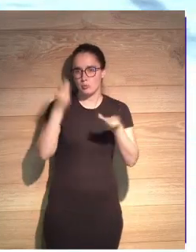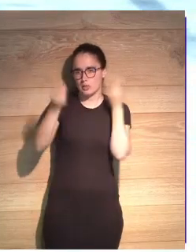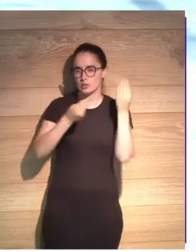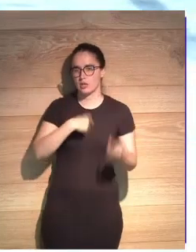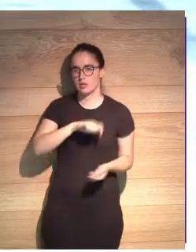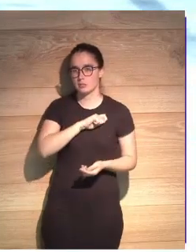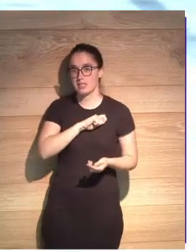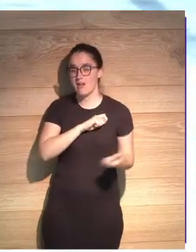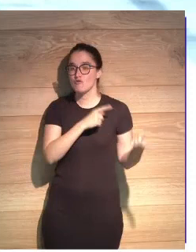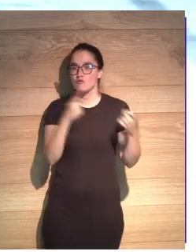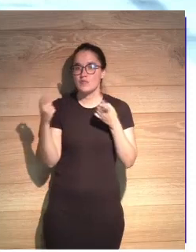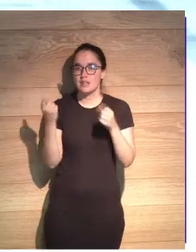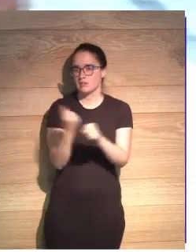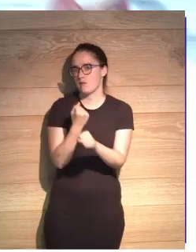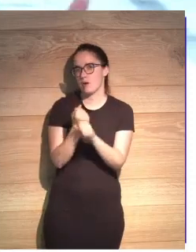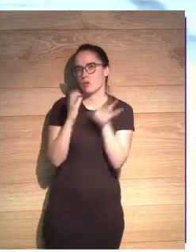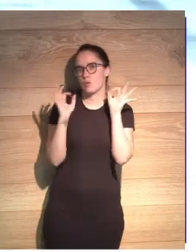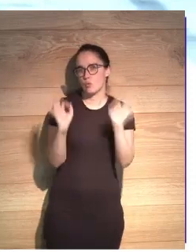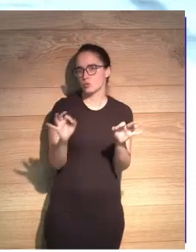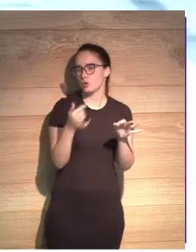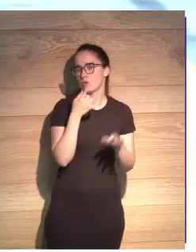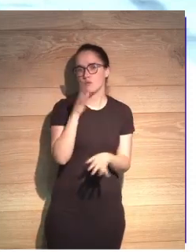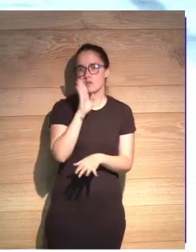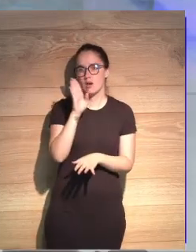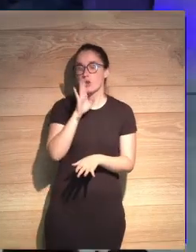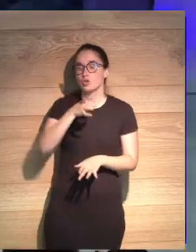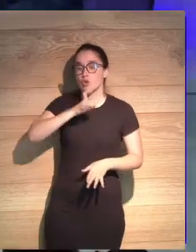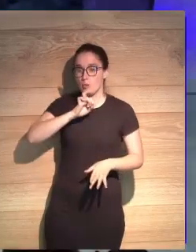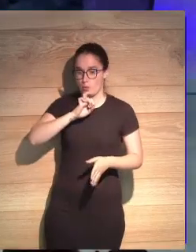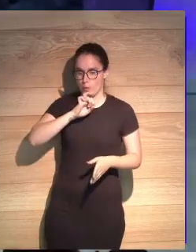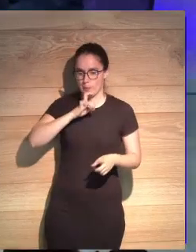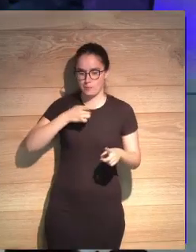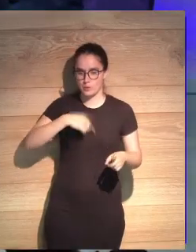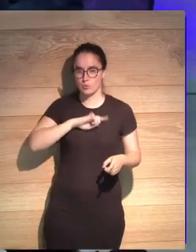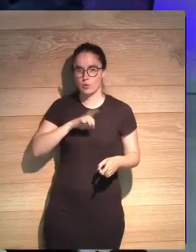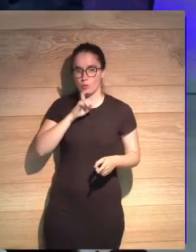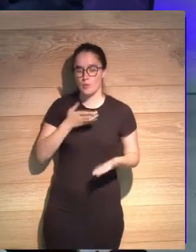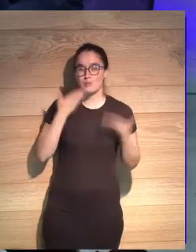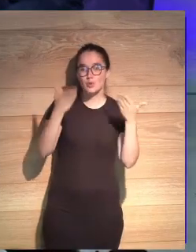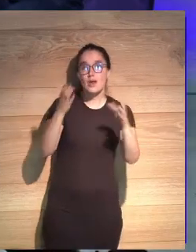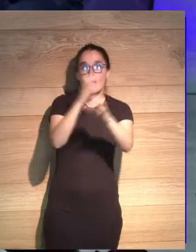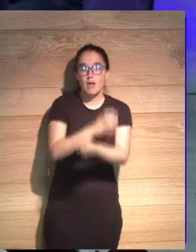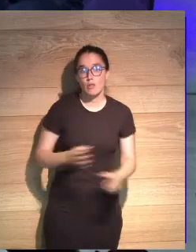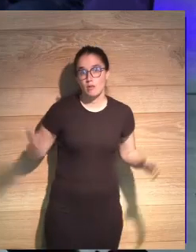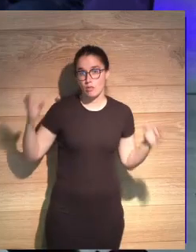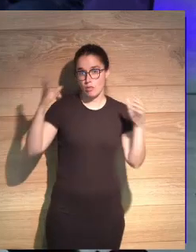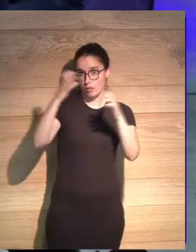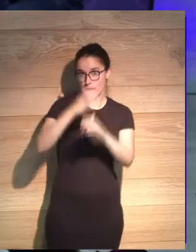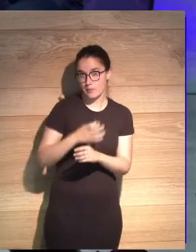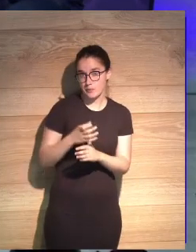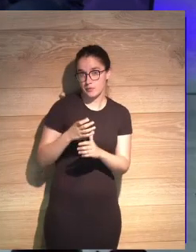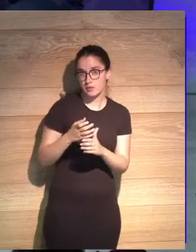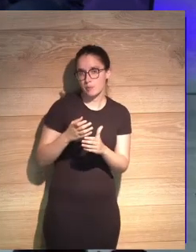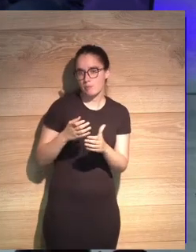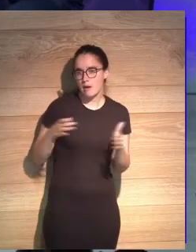far away from the figures around Europe, and what we have to do, we have to work on knowing